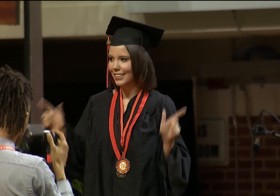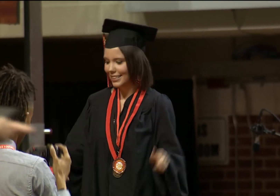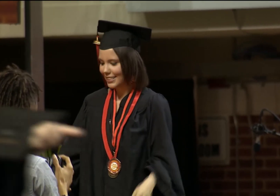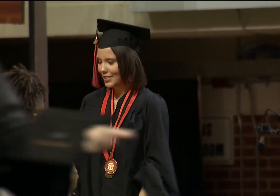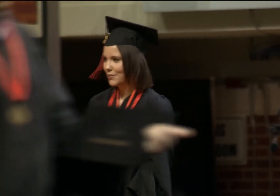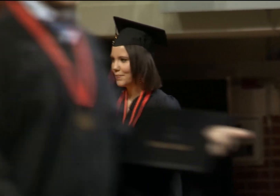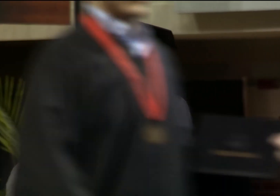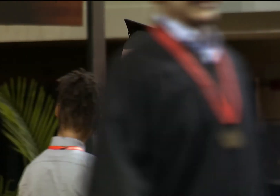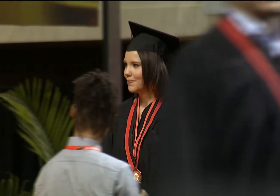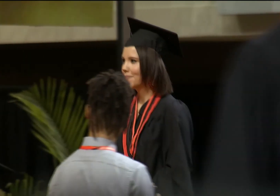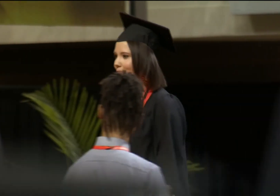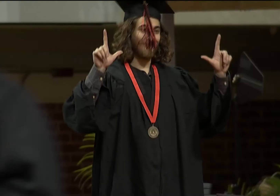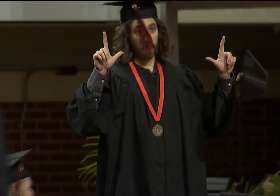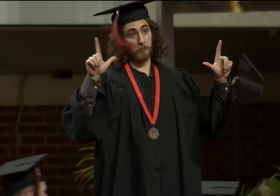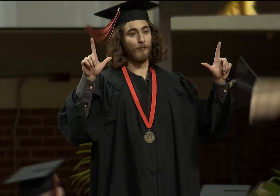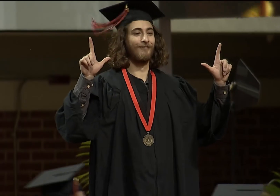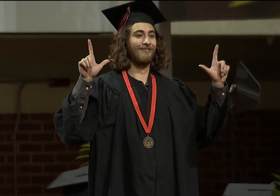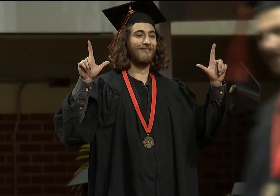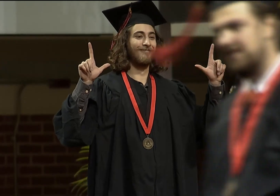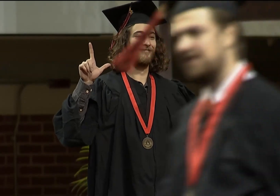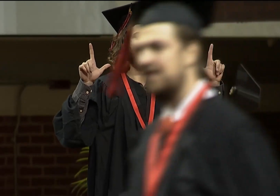Mackenzie Kaylin Laufer.